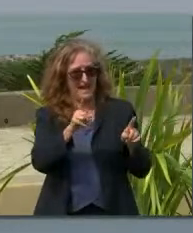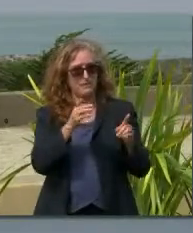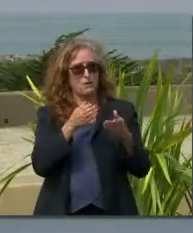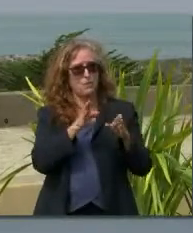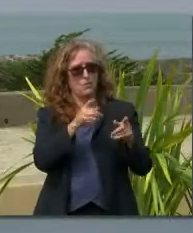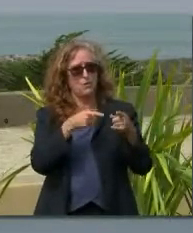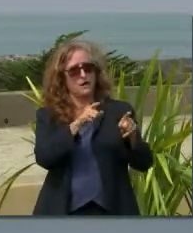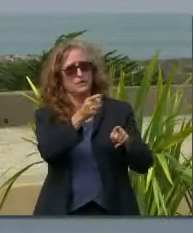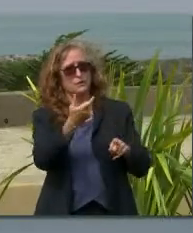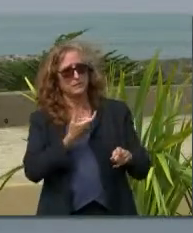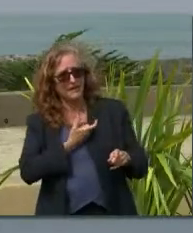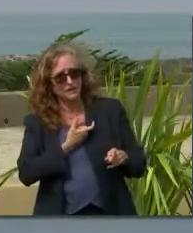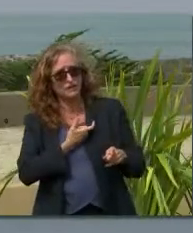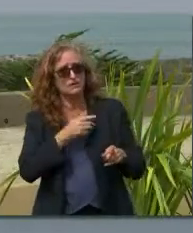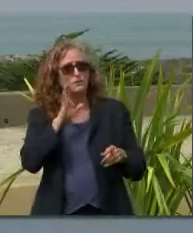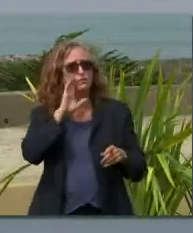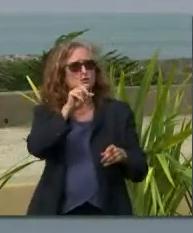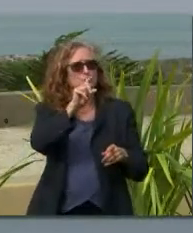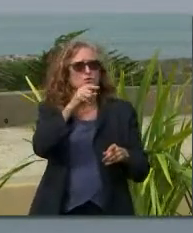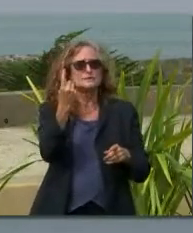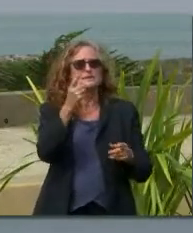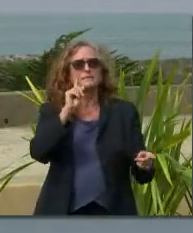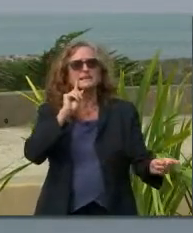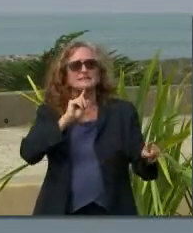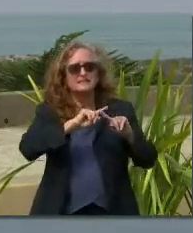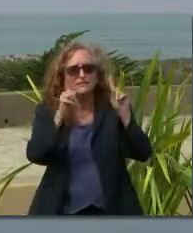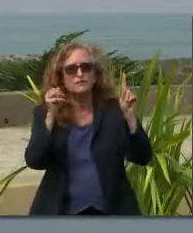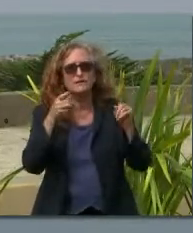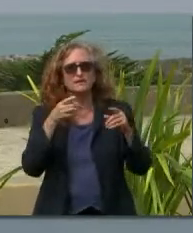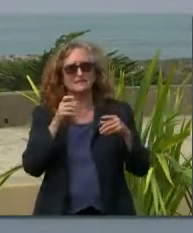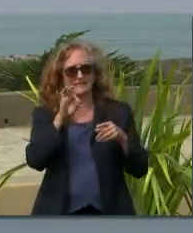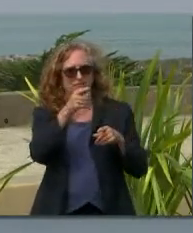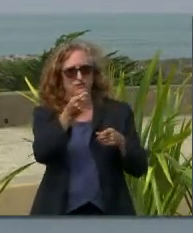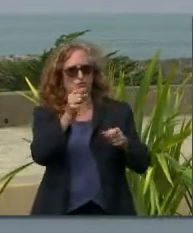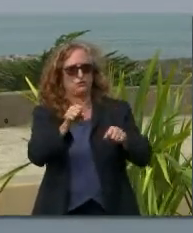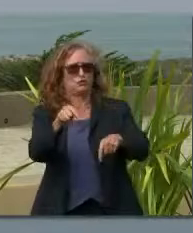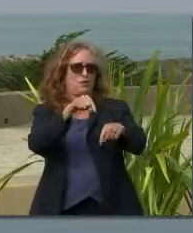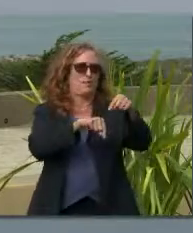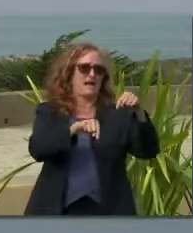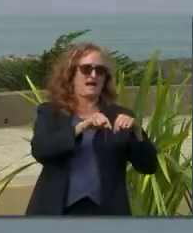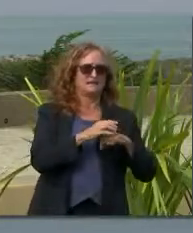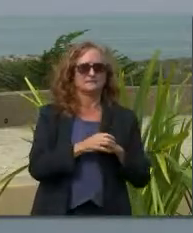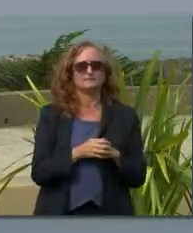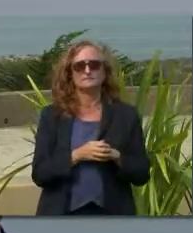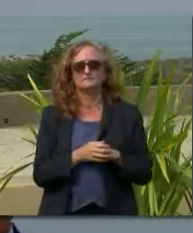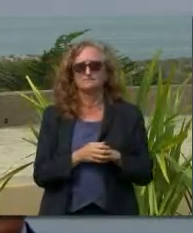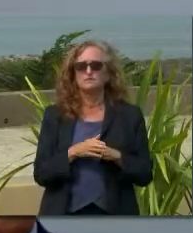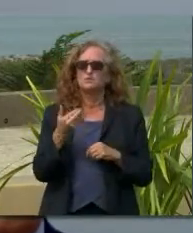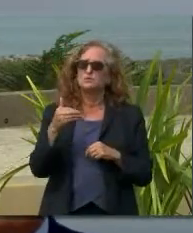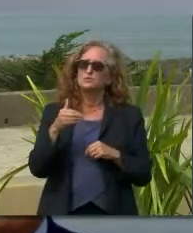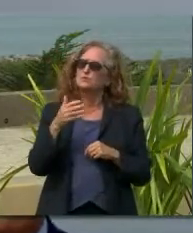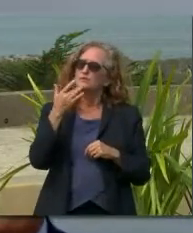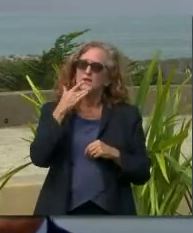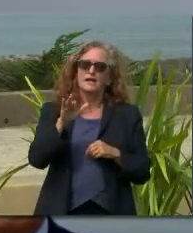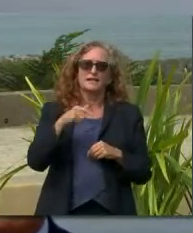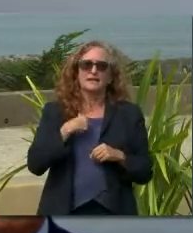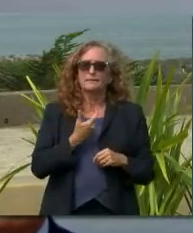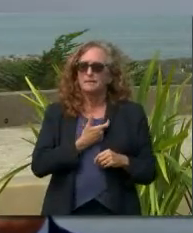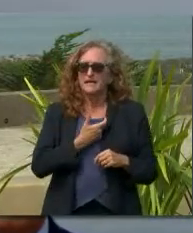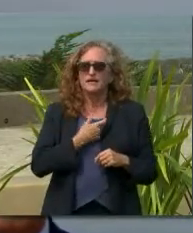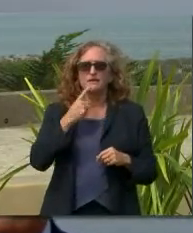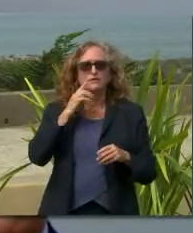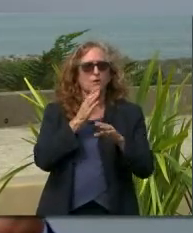whether there's anything you would have done differently. I haven't had the privilege to be mayor in well over a decade. I'm